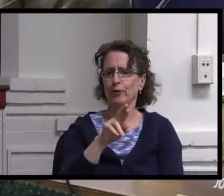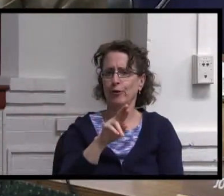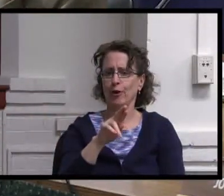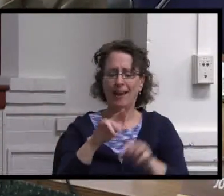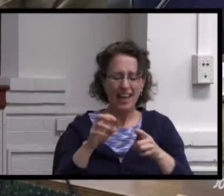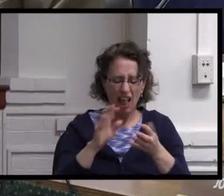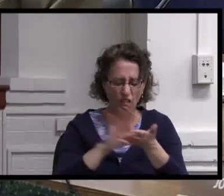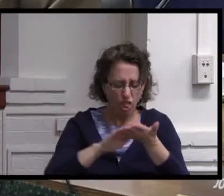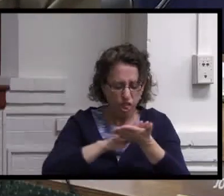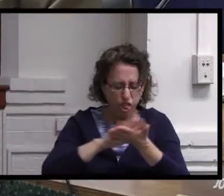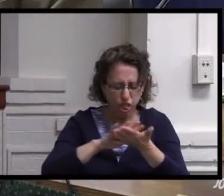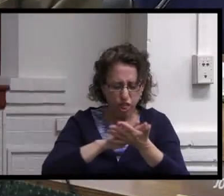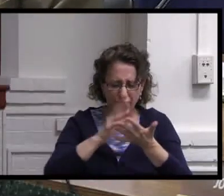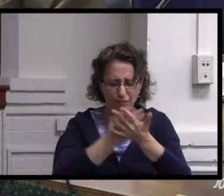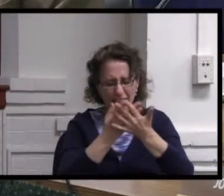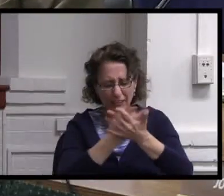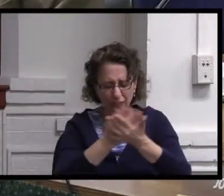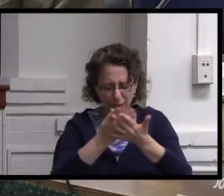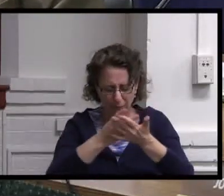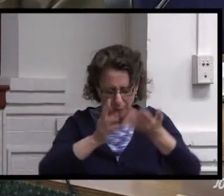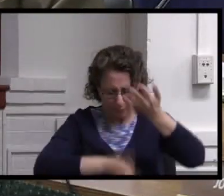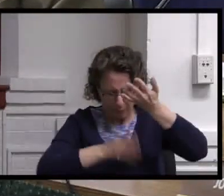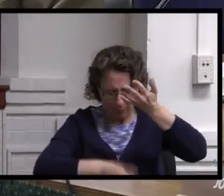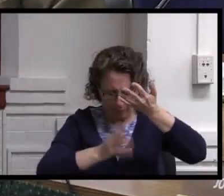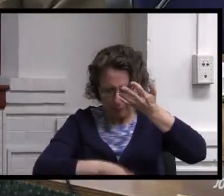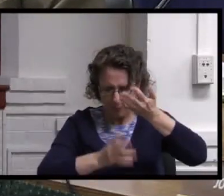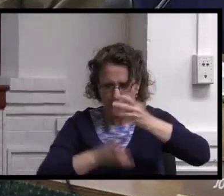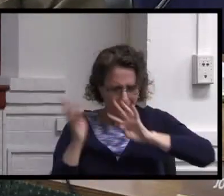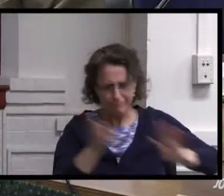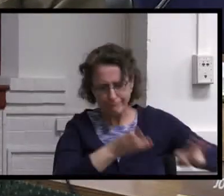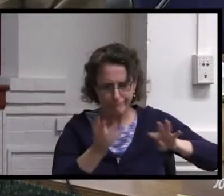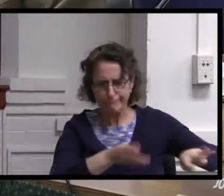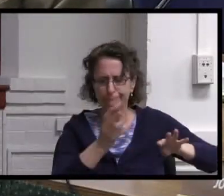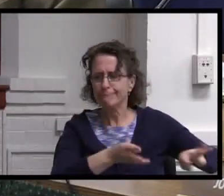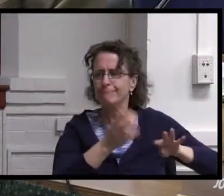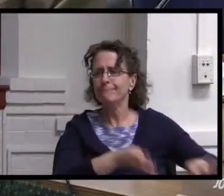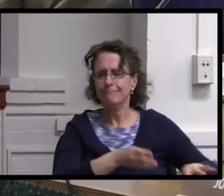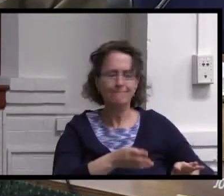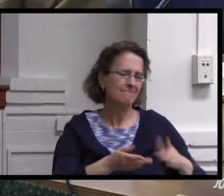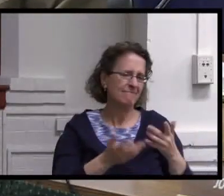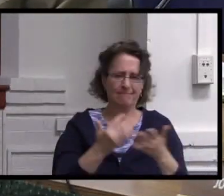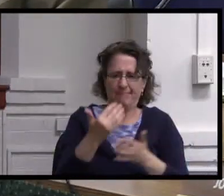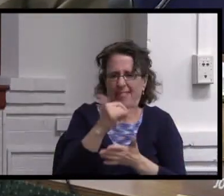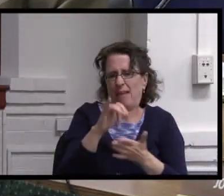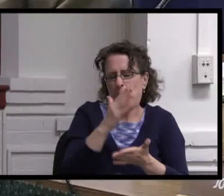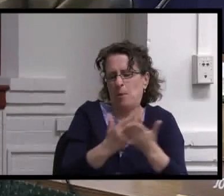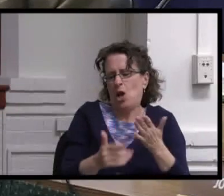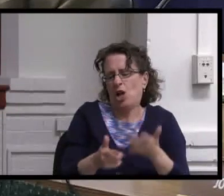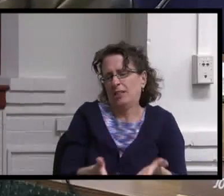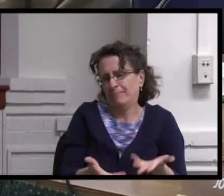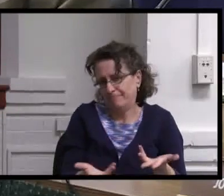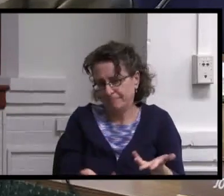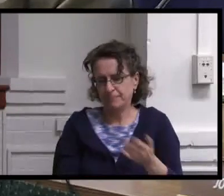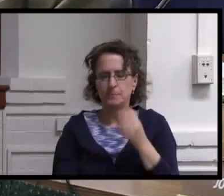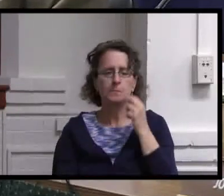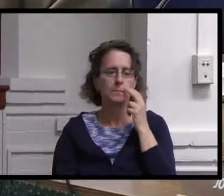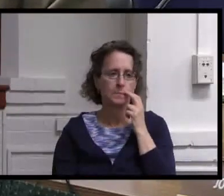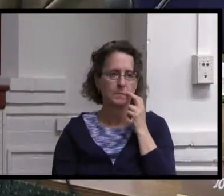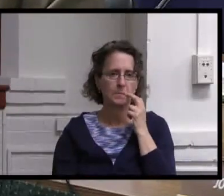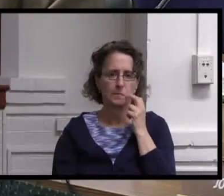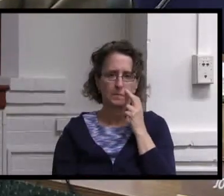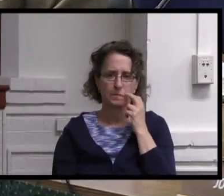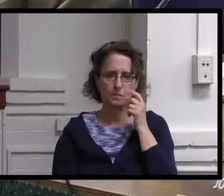that then continues on through the process treatment at the plant. This also